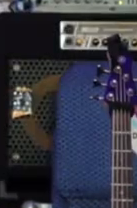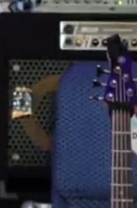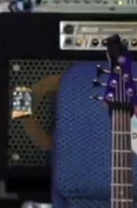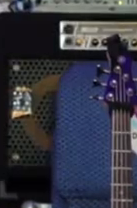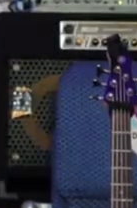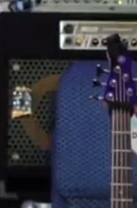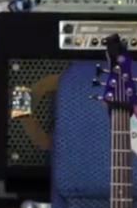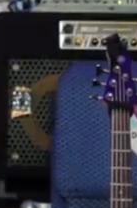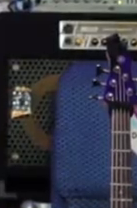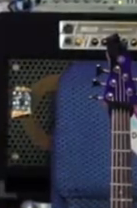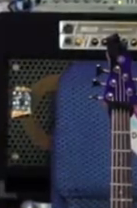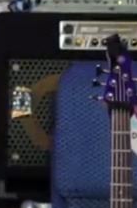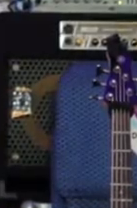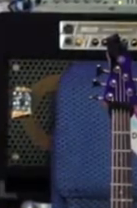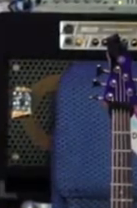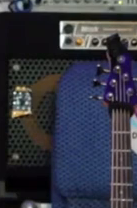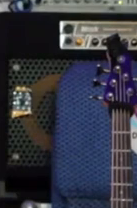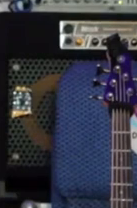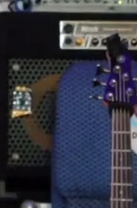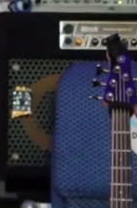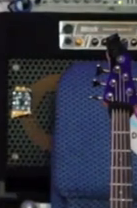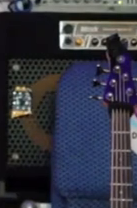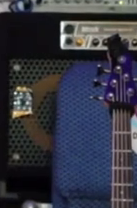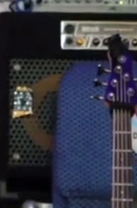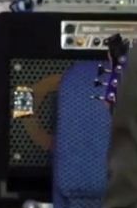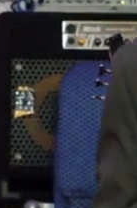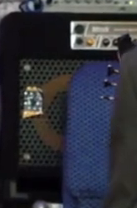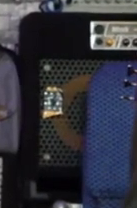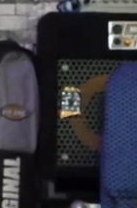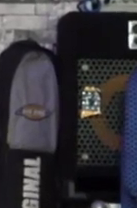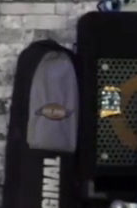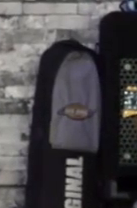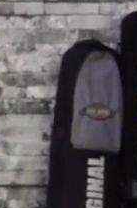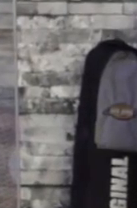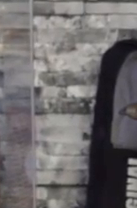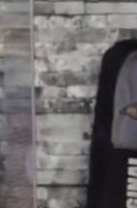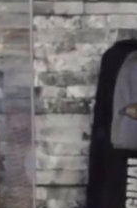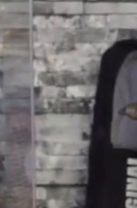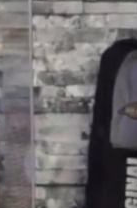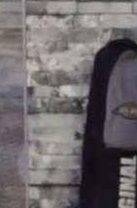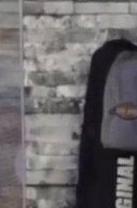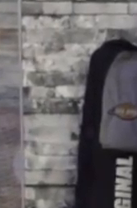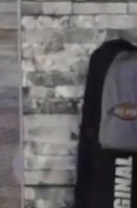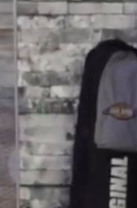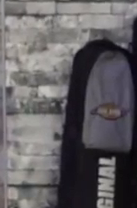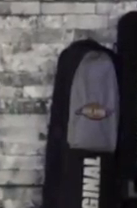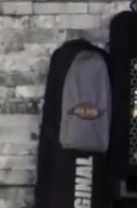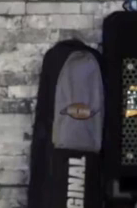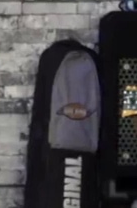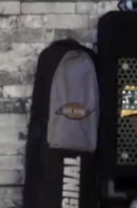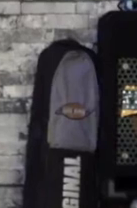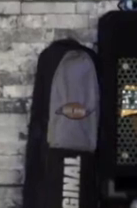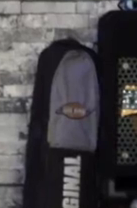Na tutasaidia familia isimamie mazishi. How many of you know that happens every day around here? Je, wangapi wanajua inatendeka kila wakati? And I find myself